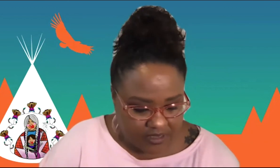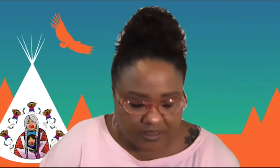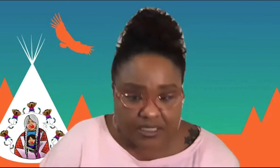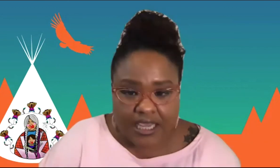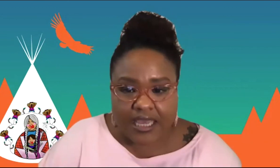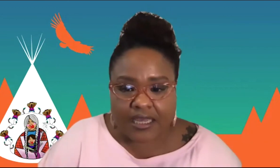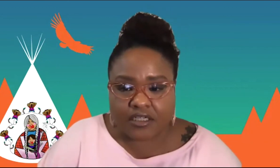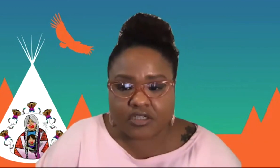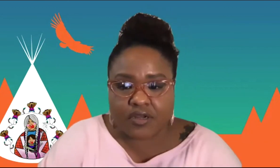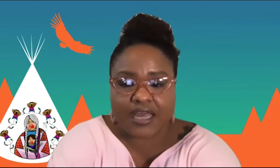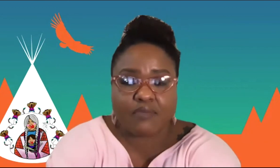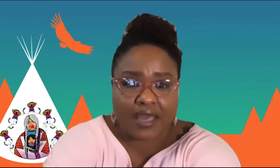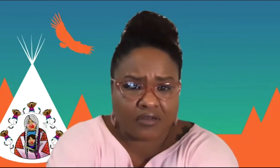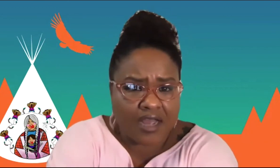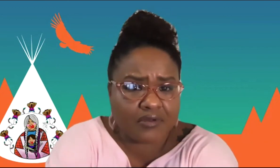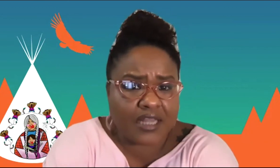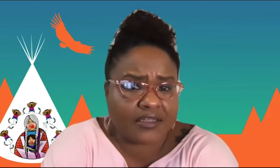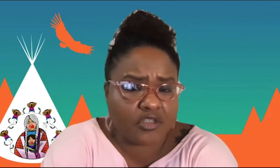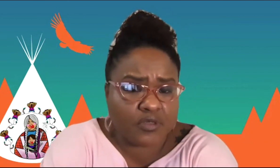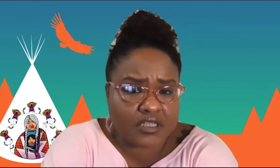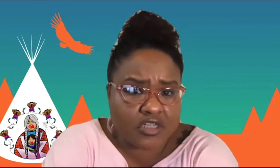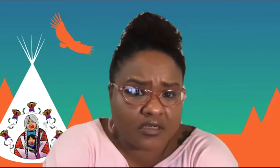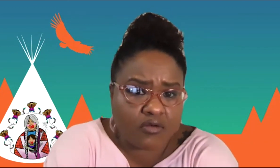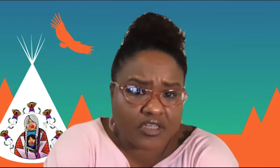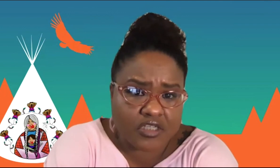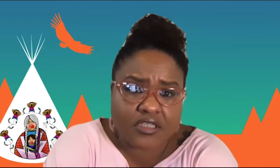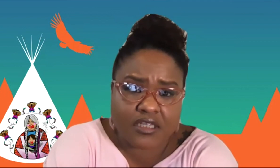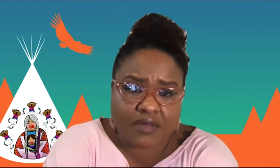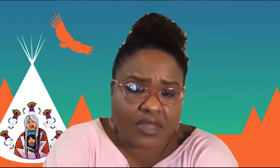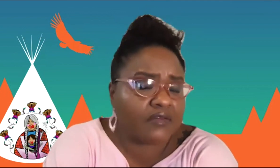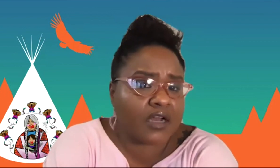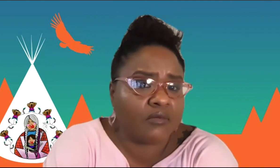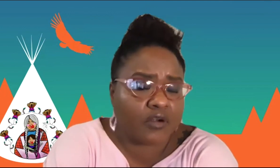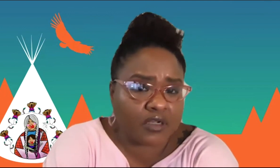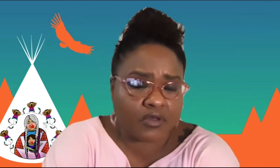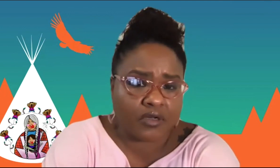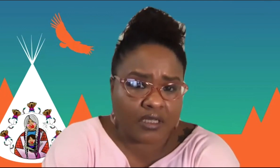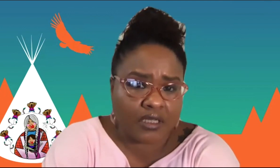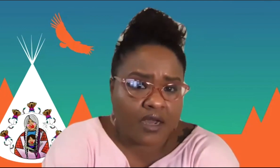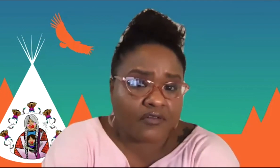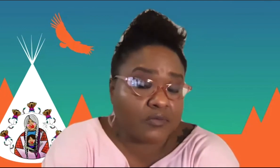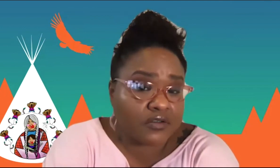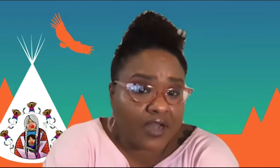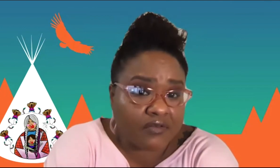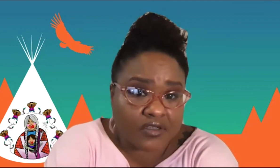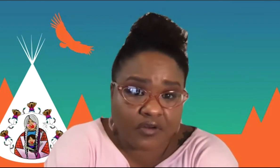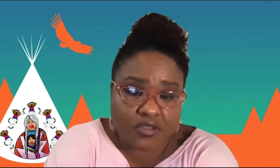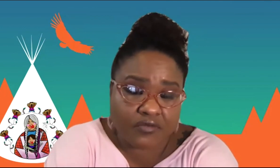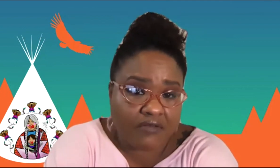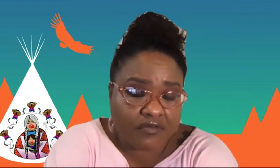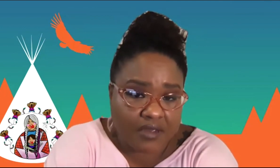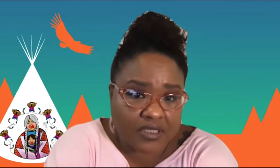with us. And during that panel, I would like to position questions to them that have come from community, from survivors,